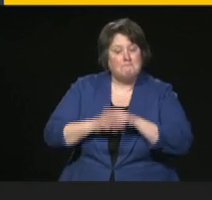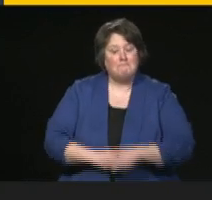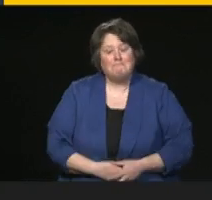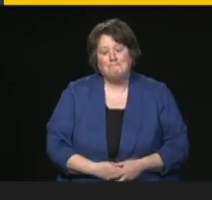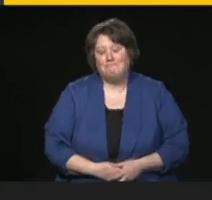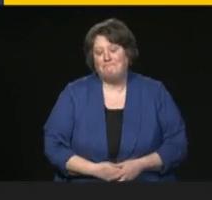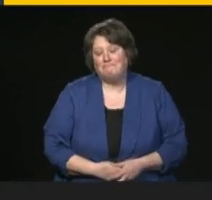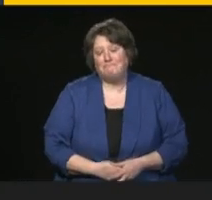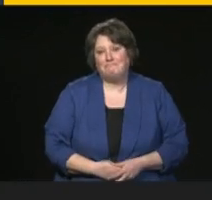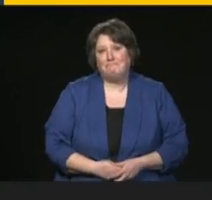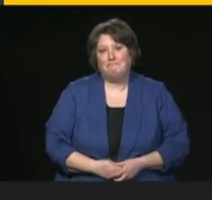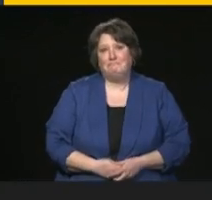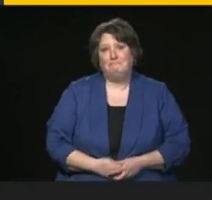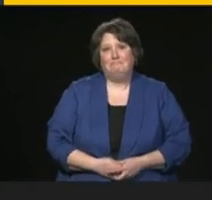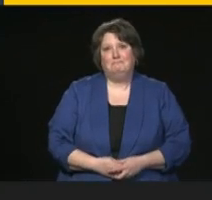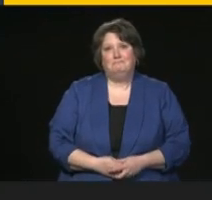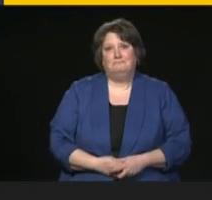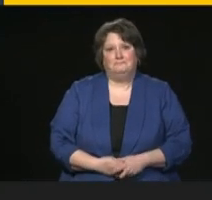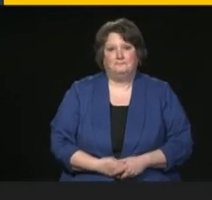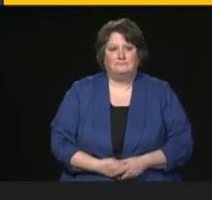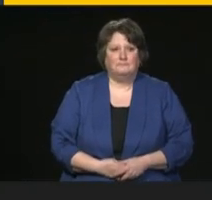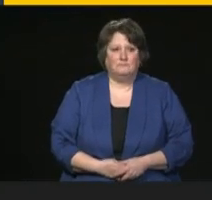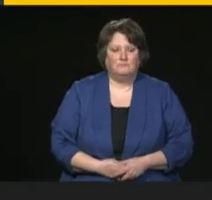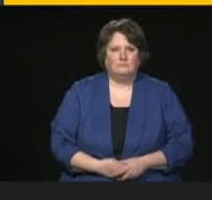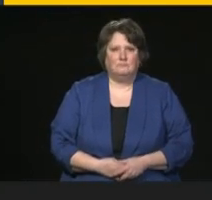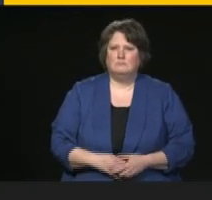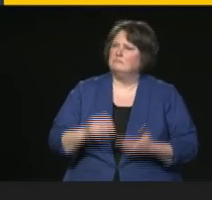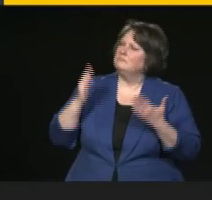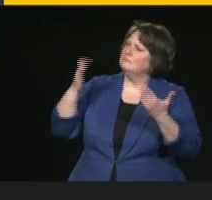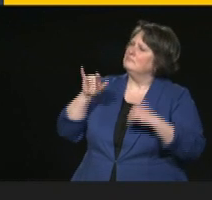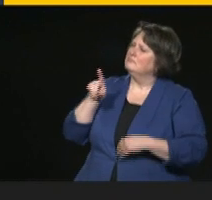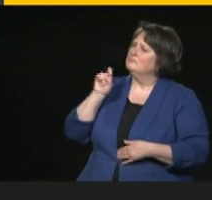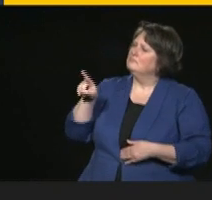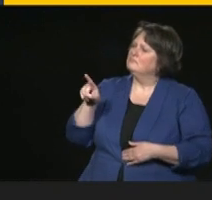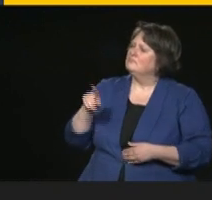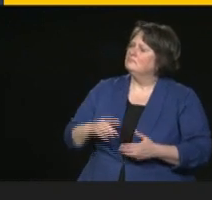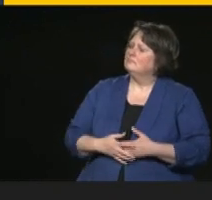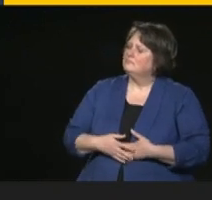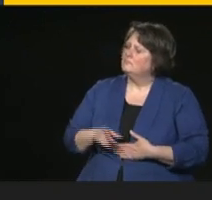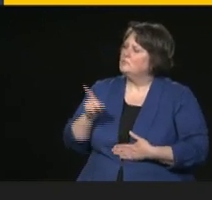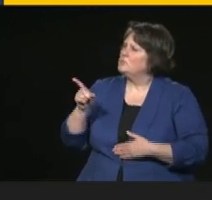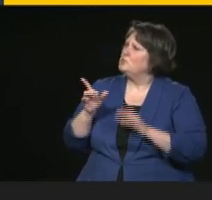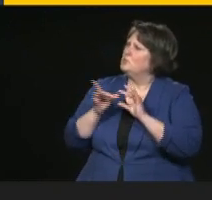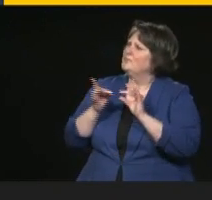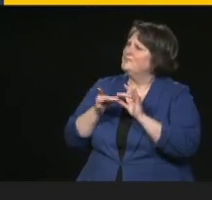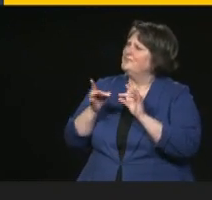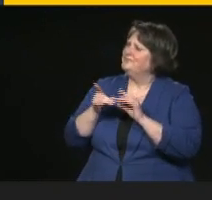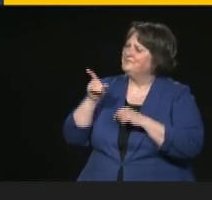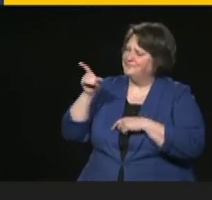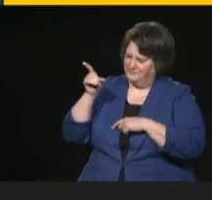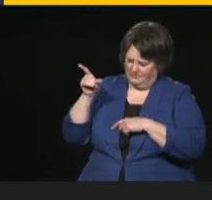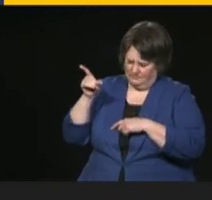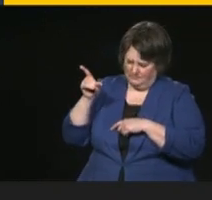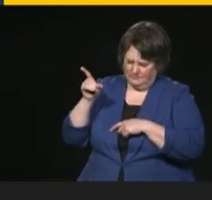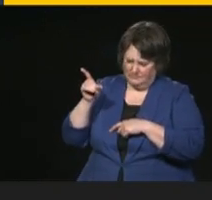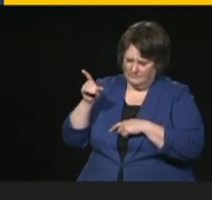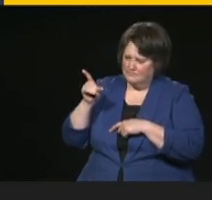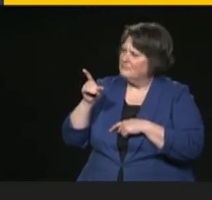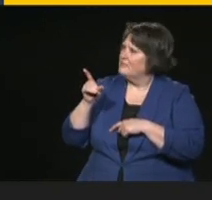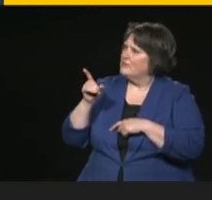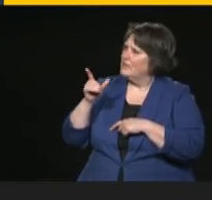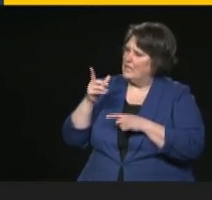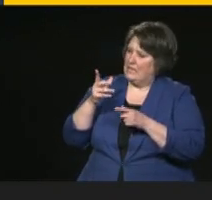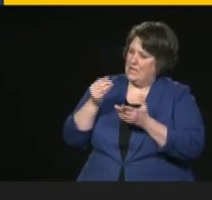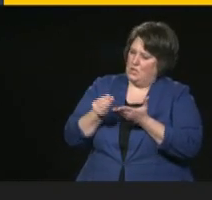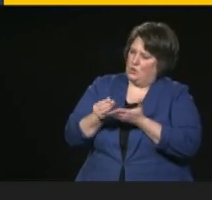And just as a follow-up, you mentioned in your remarks that the wage subsidy will be for businesses who decide to keep